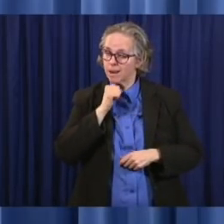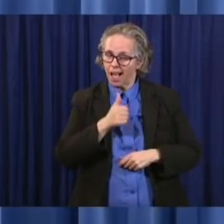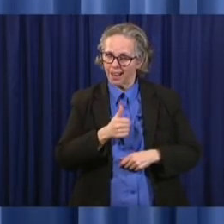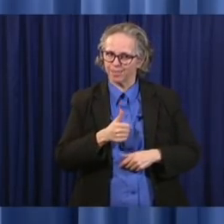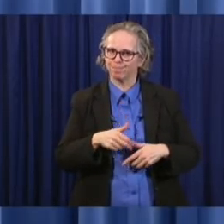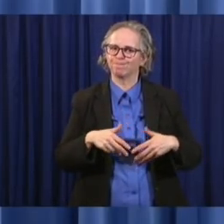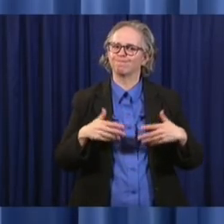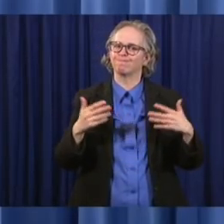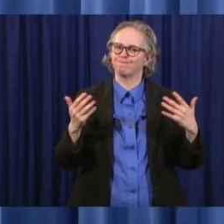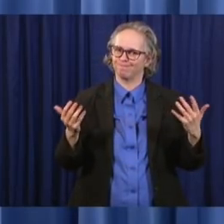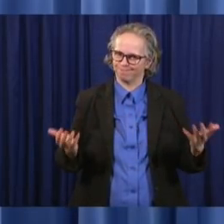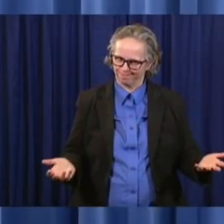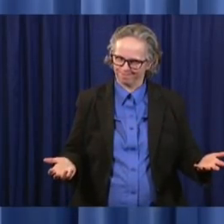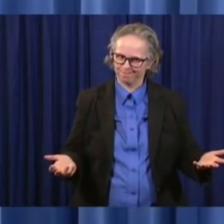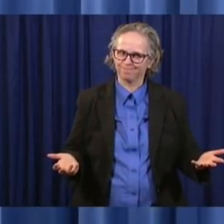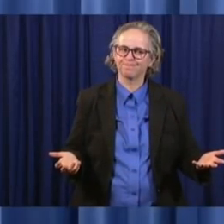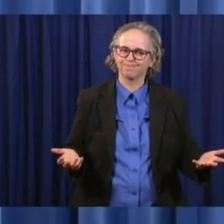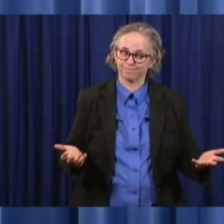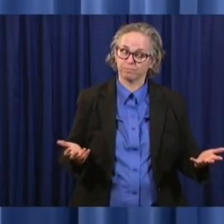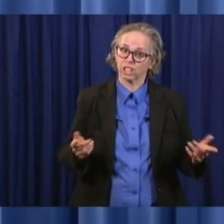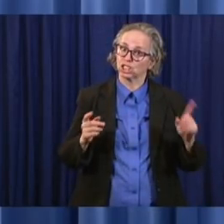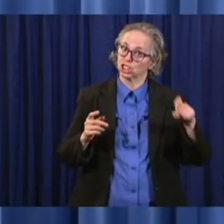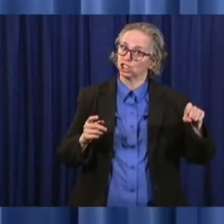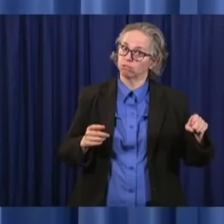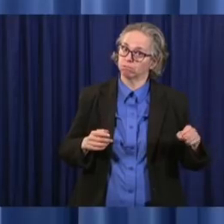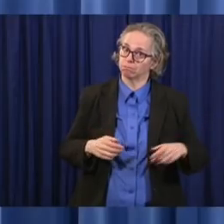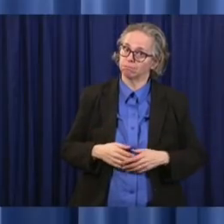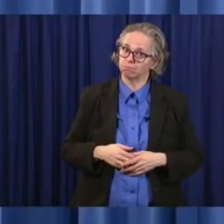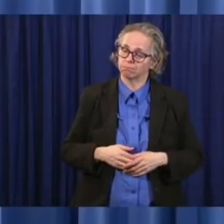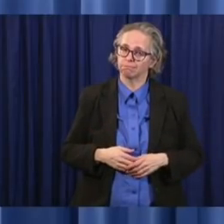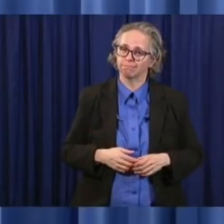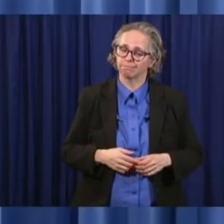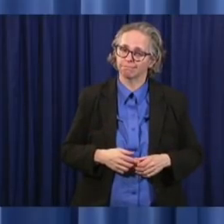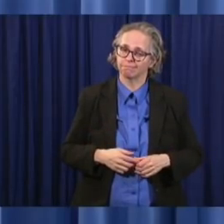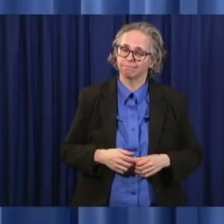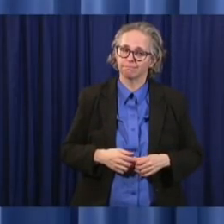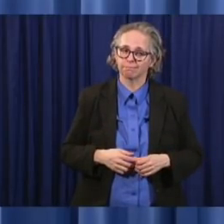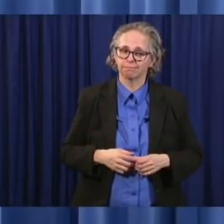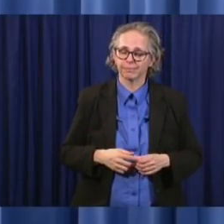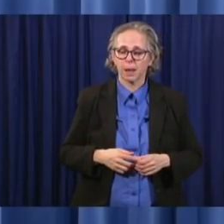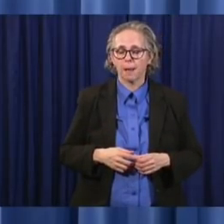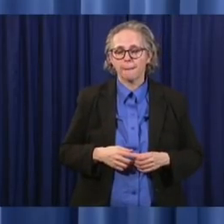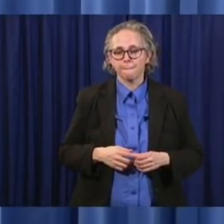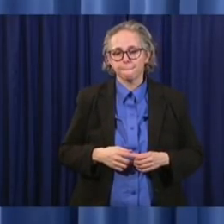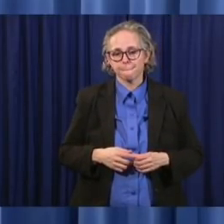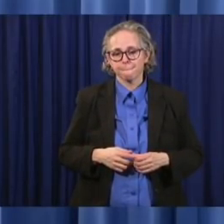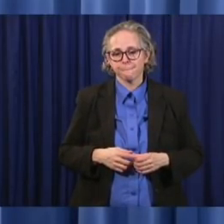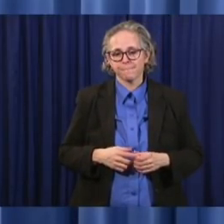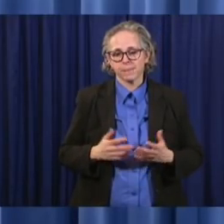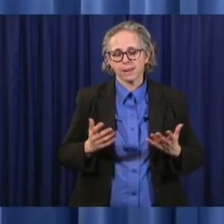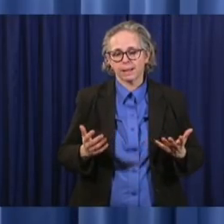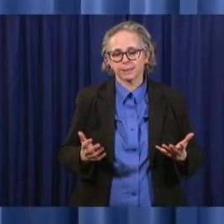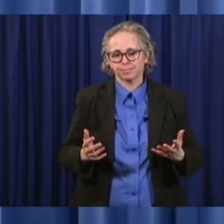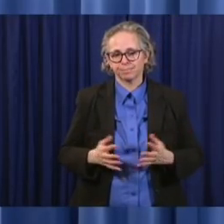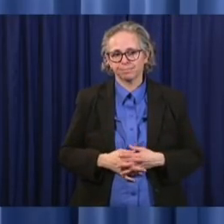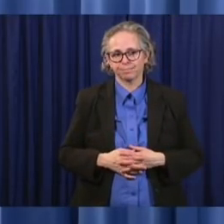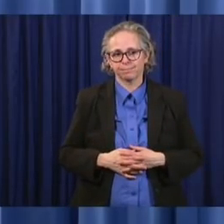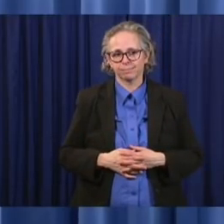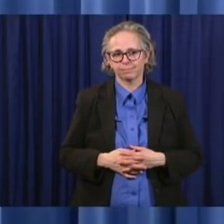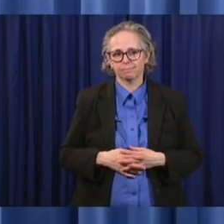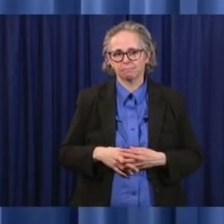certainly needs to take place. Again, I think that it is something that we have to get used